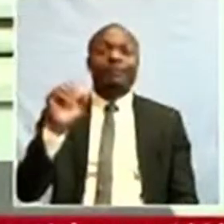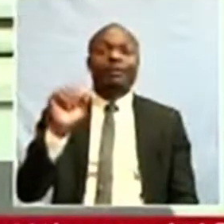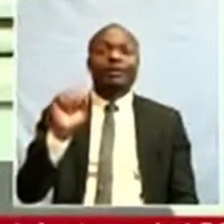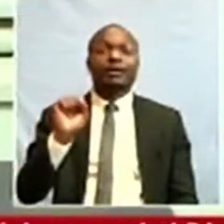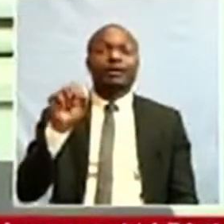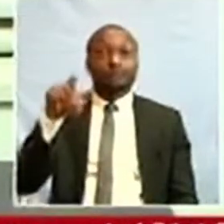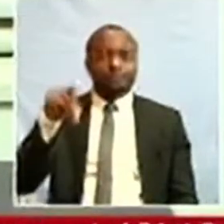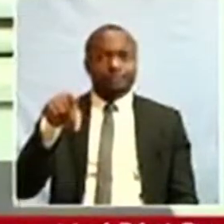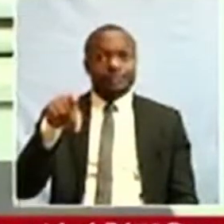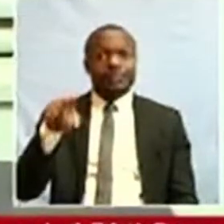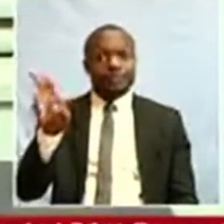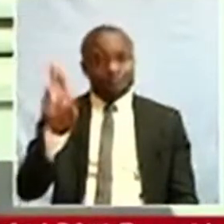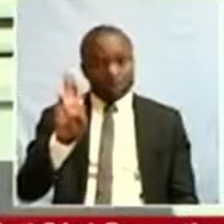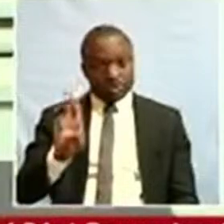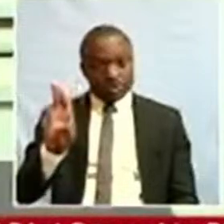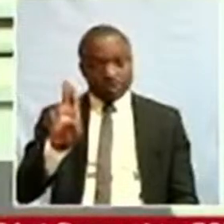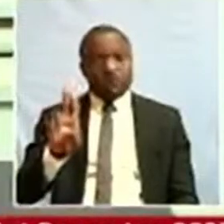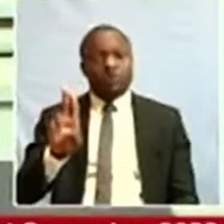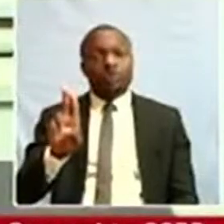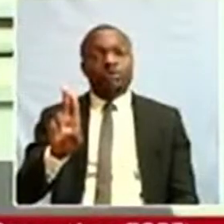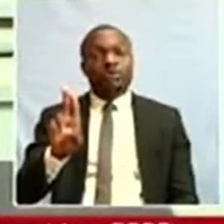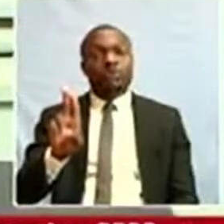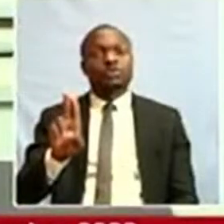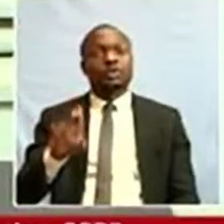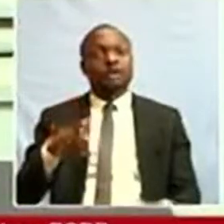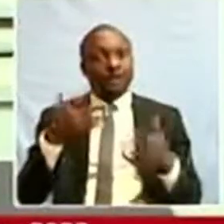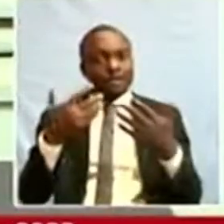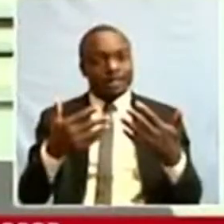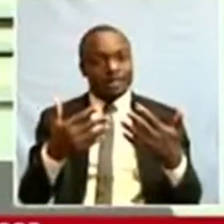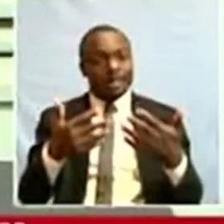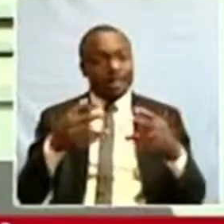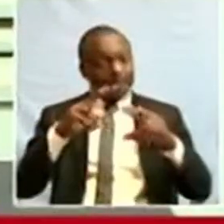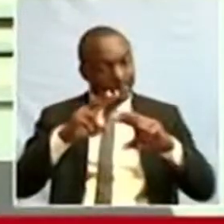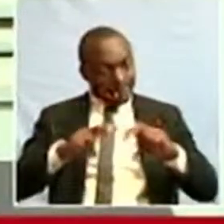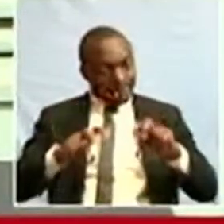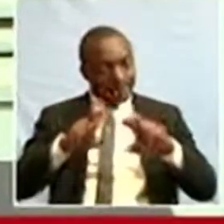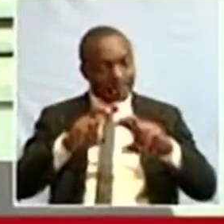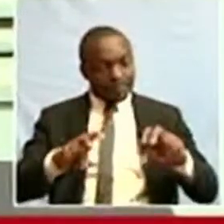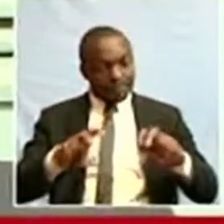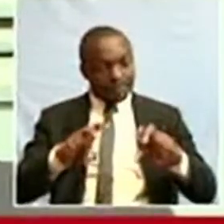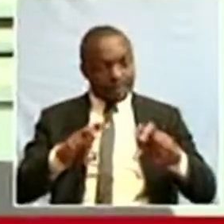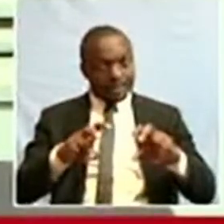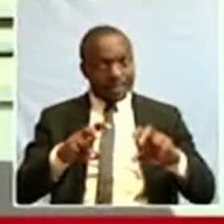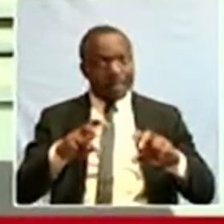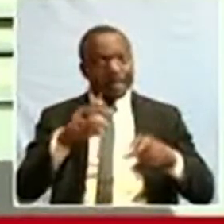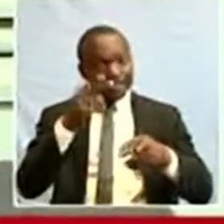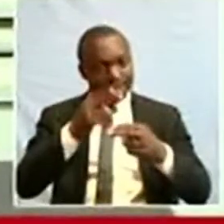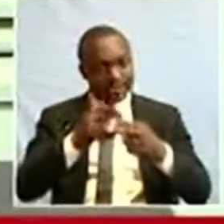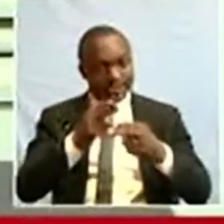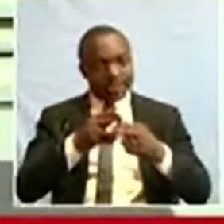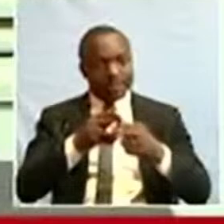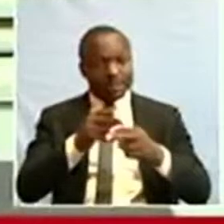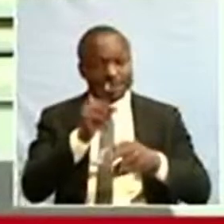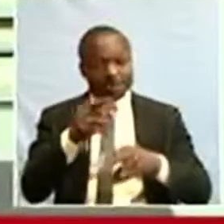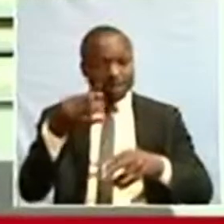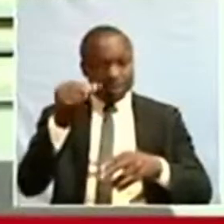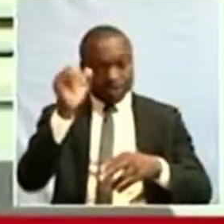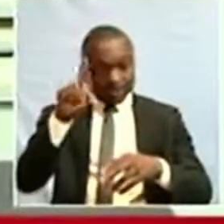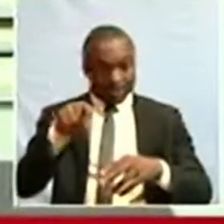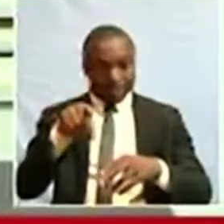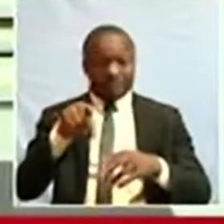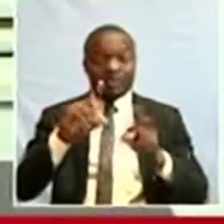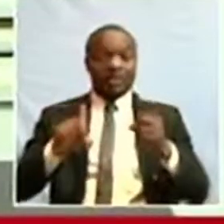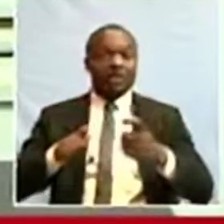managed manually. So to cross-check every name against those that own FISIP, usually used to be a